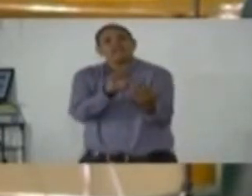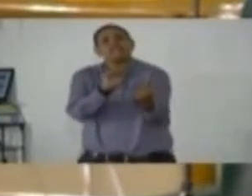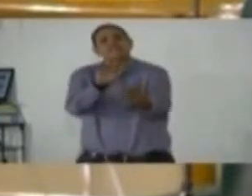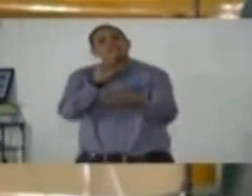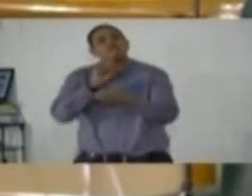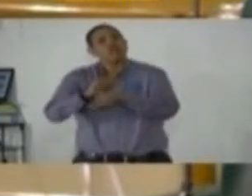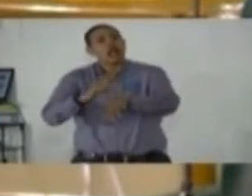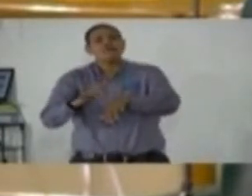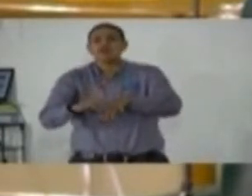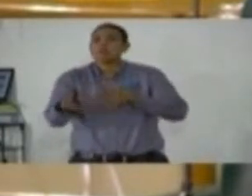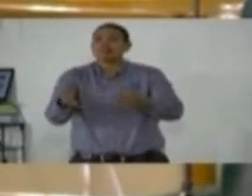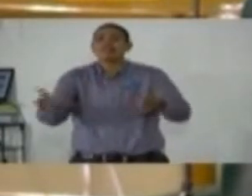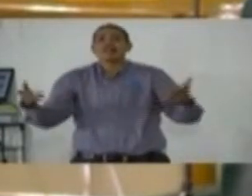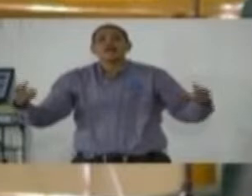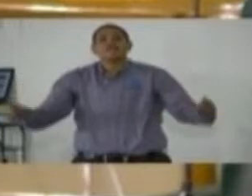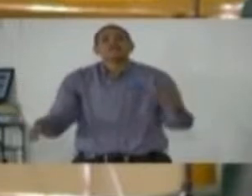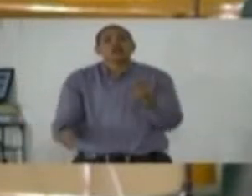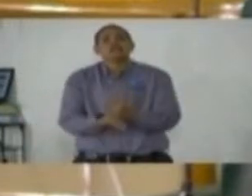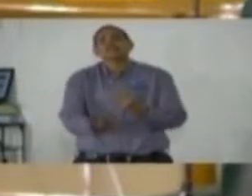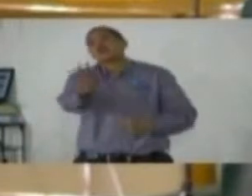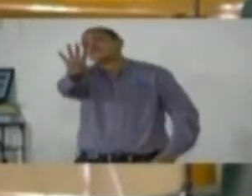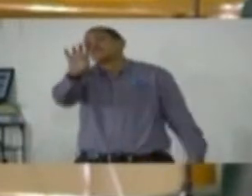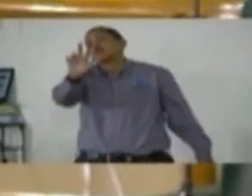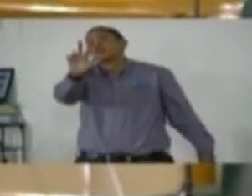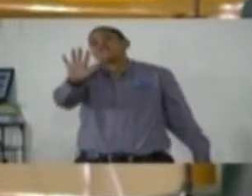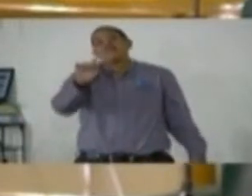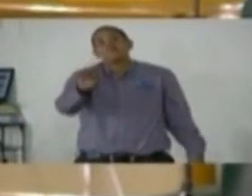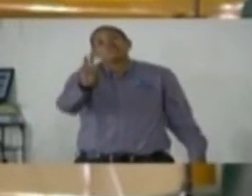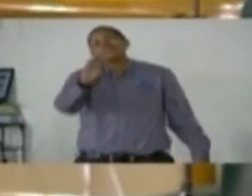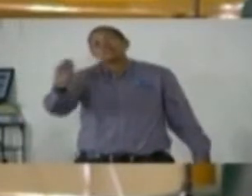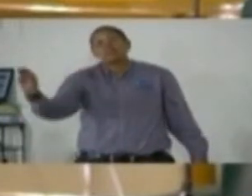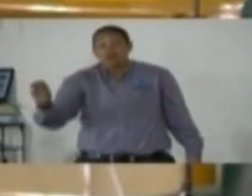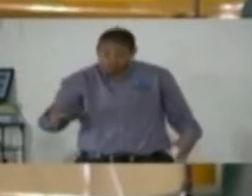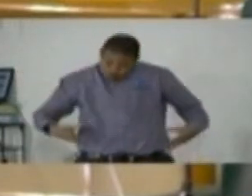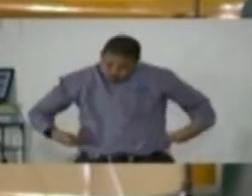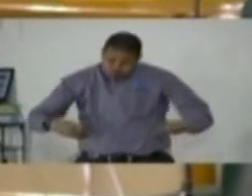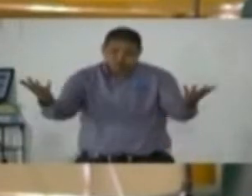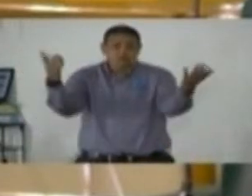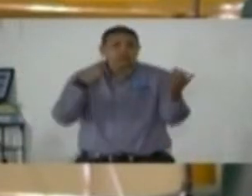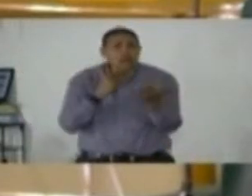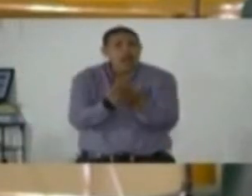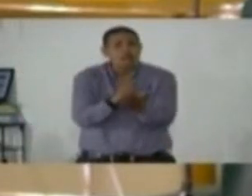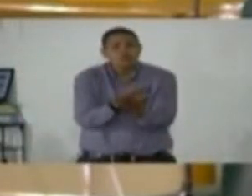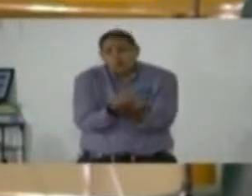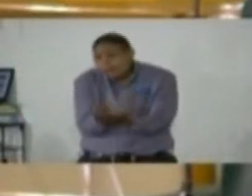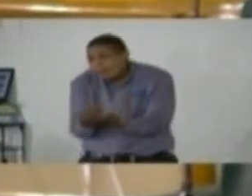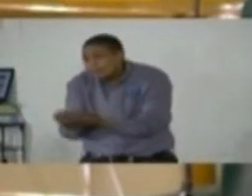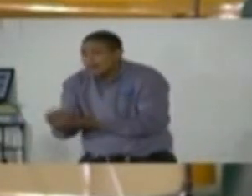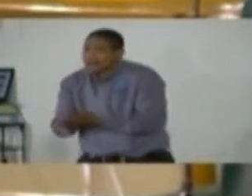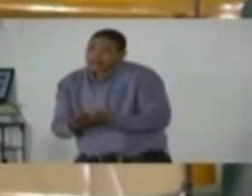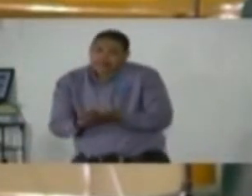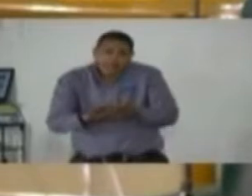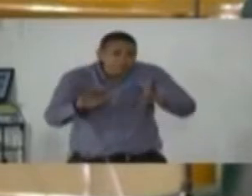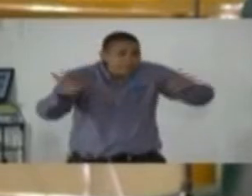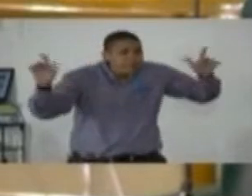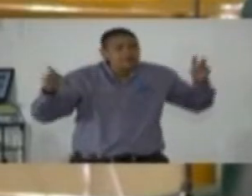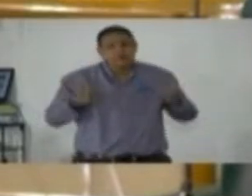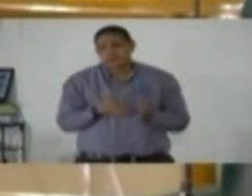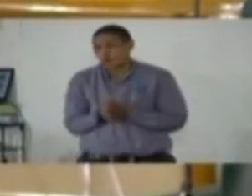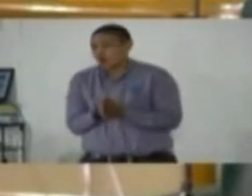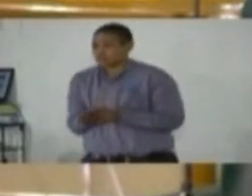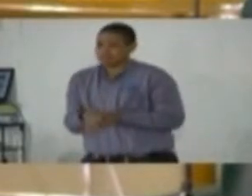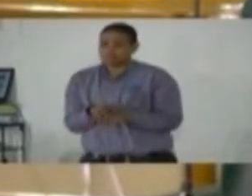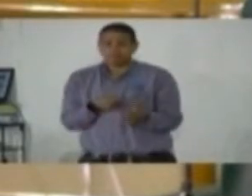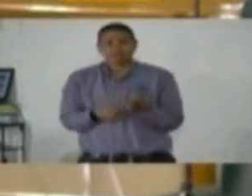available an additional $435.6 million to help our schools purchase sanitization material